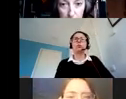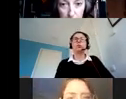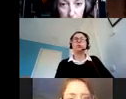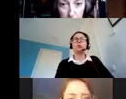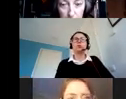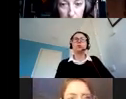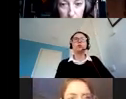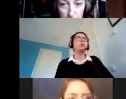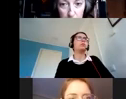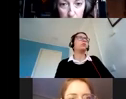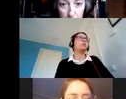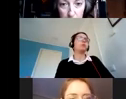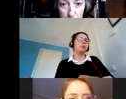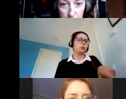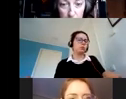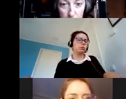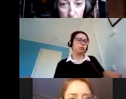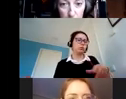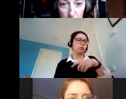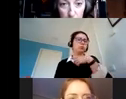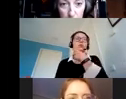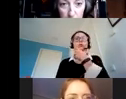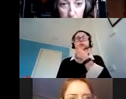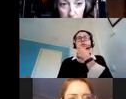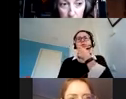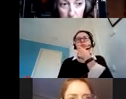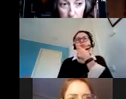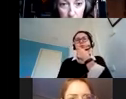within UNGPs, Principle 3,